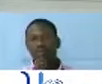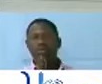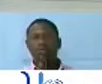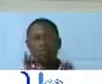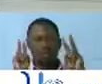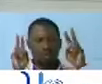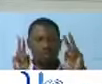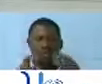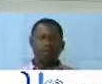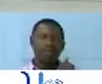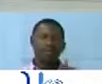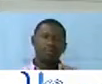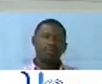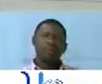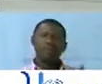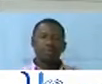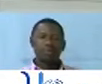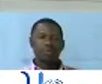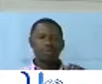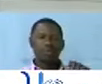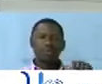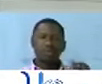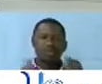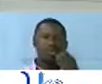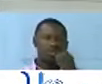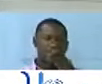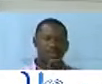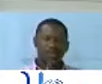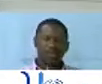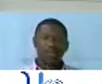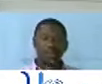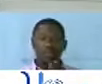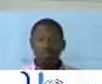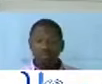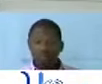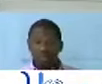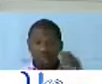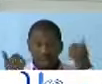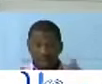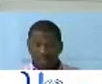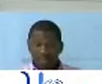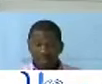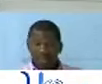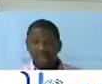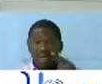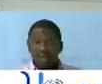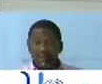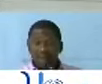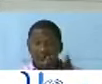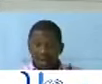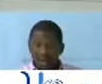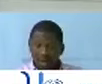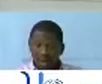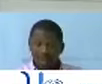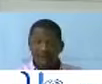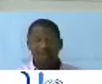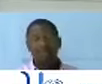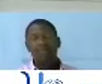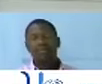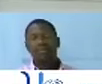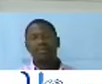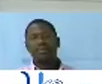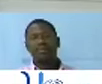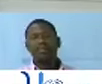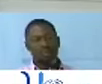oh, okay, it's actually happening in Gambia. Nit ñi nak commencé di wax ndek li xew na Gambia. That was